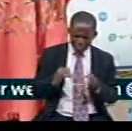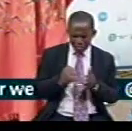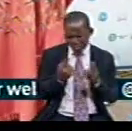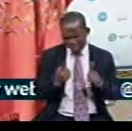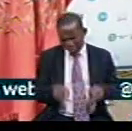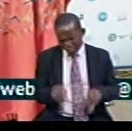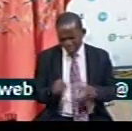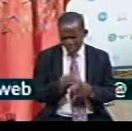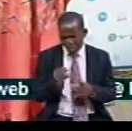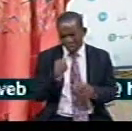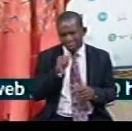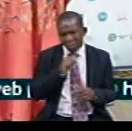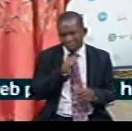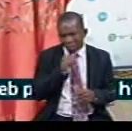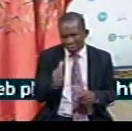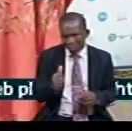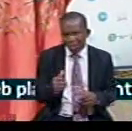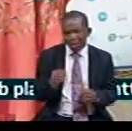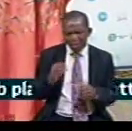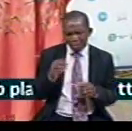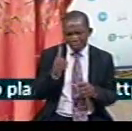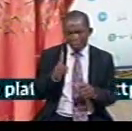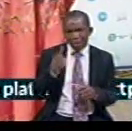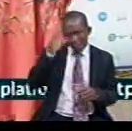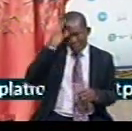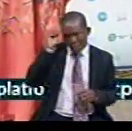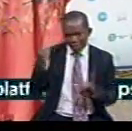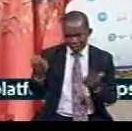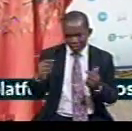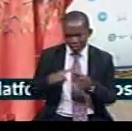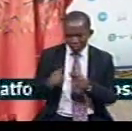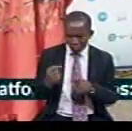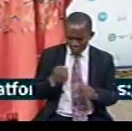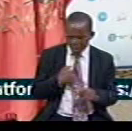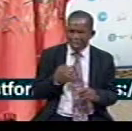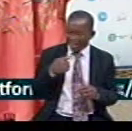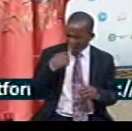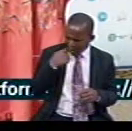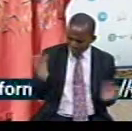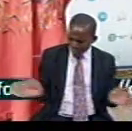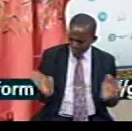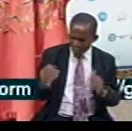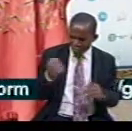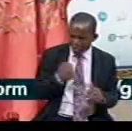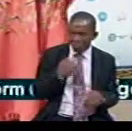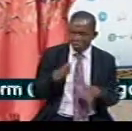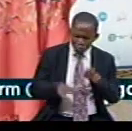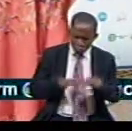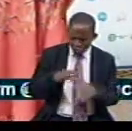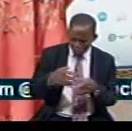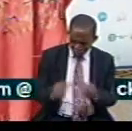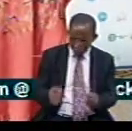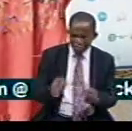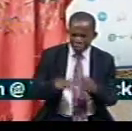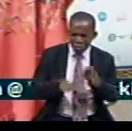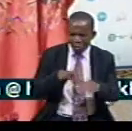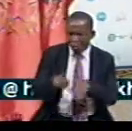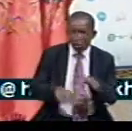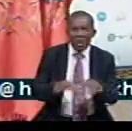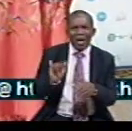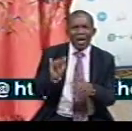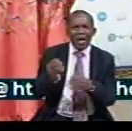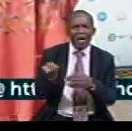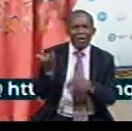So one man came and then he told me to walk. And by the special grace of God, I was sitting at the back